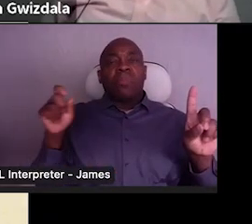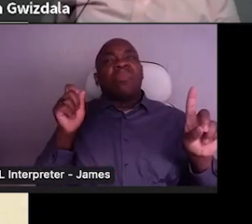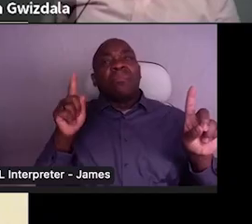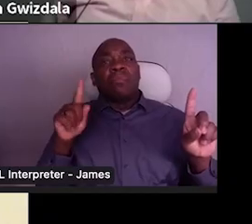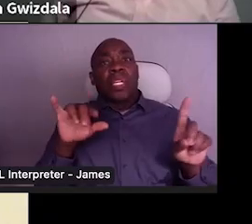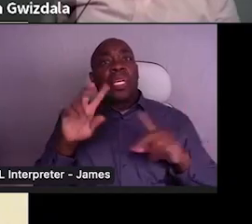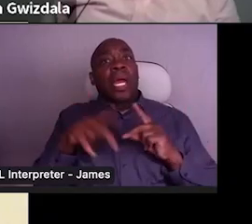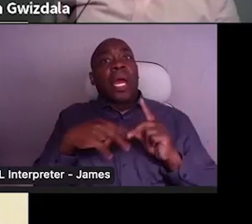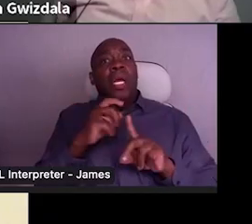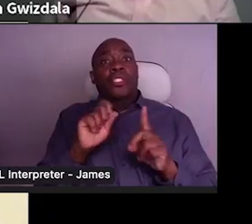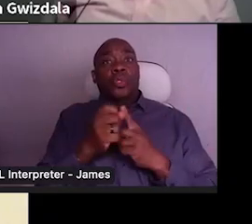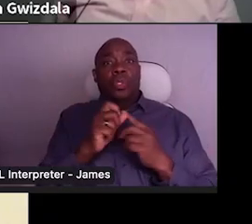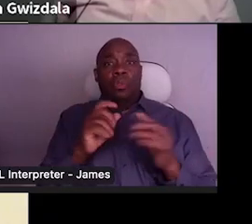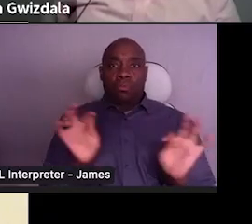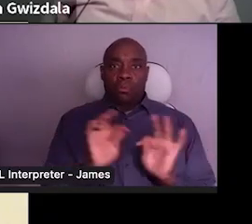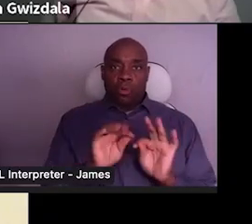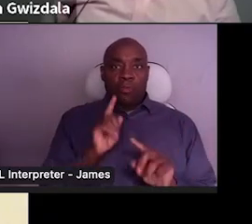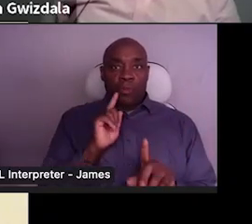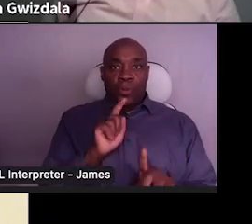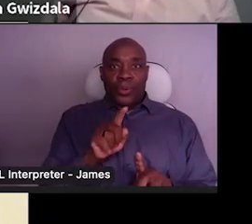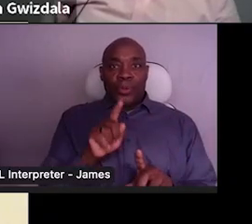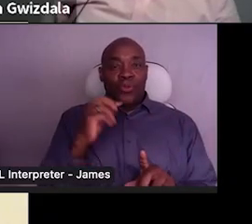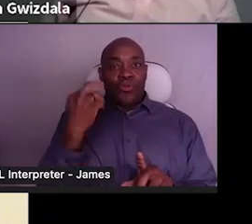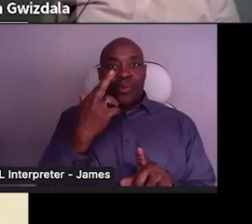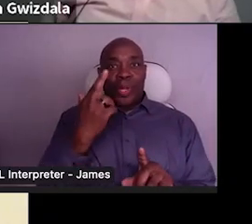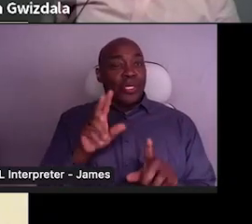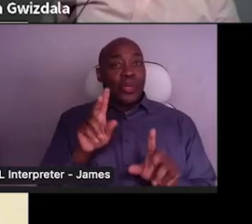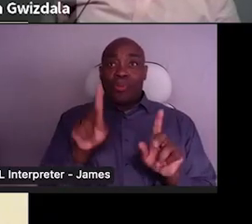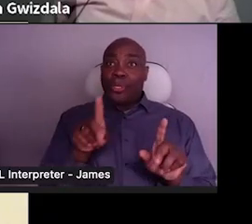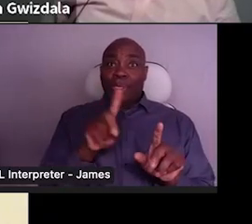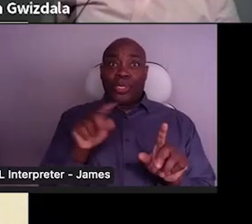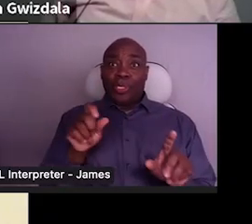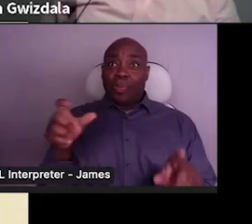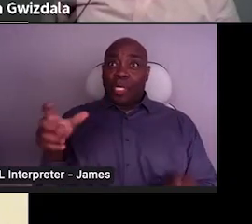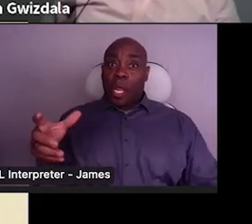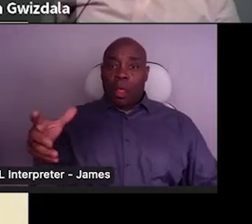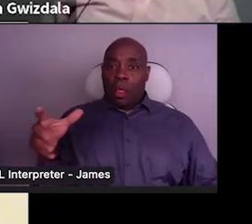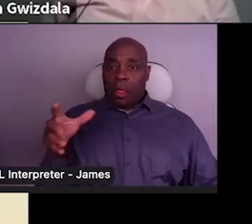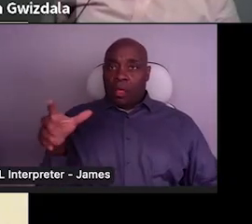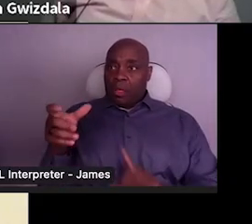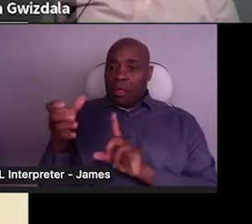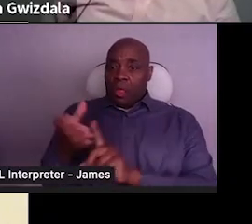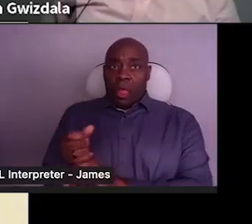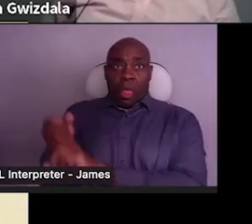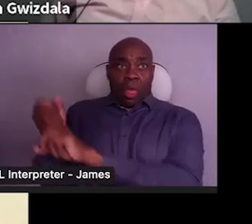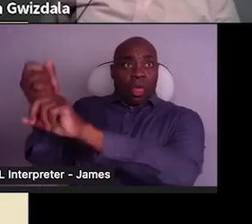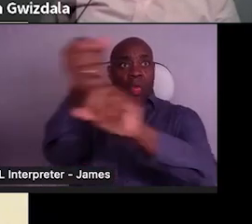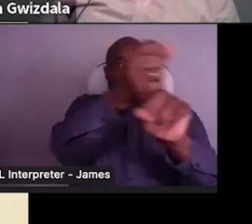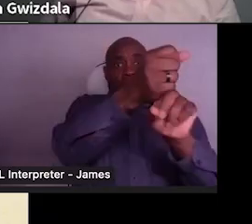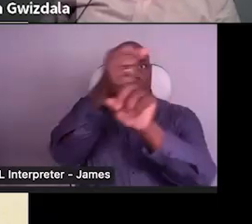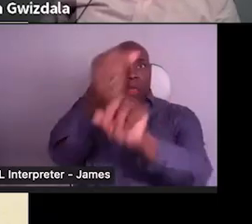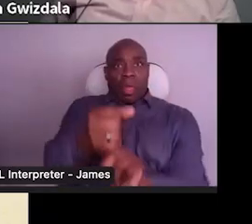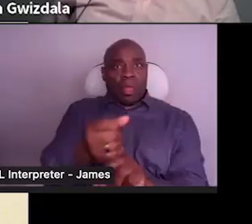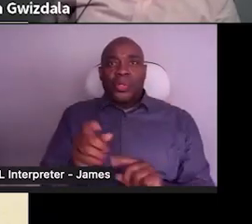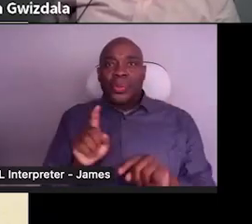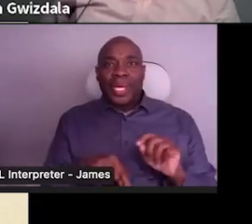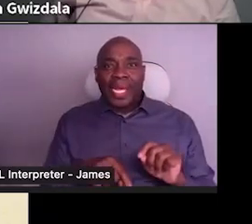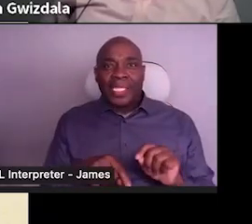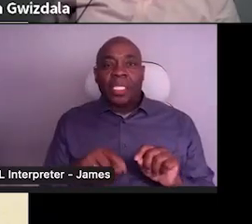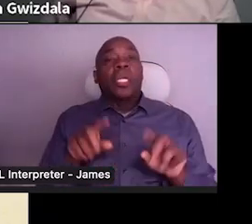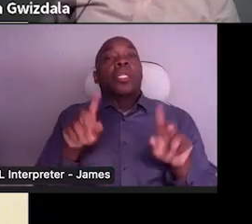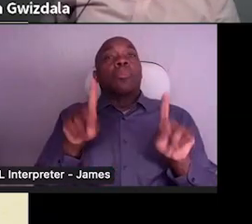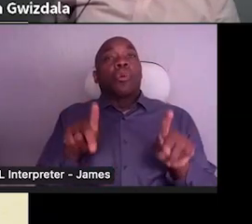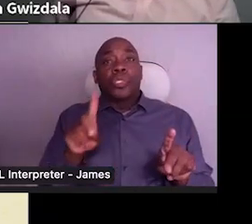such cases, it's important to realize that you can't relocate the person with the disability. The person with the service dog is